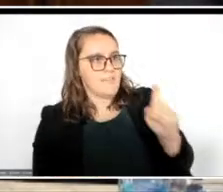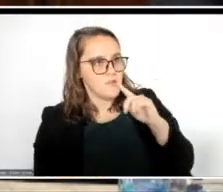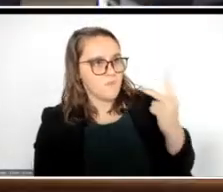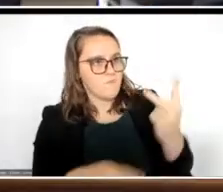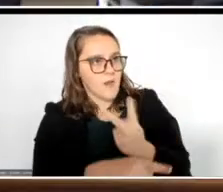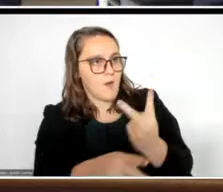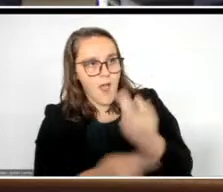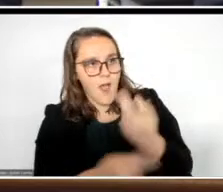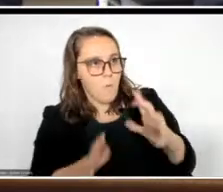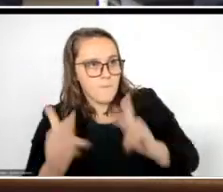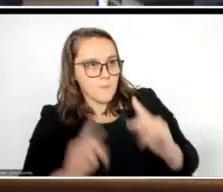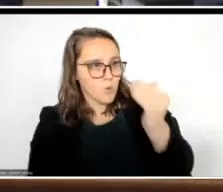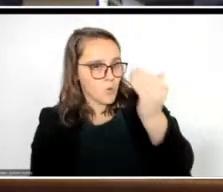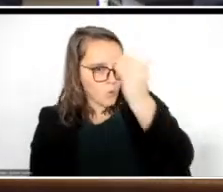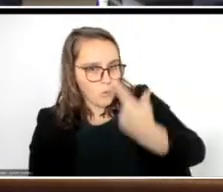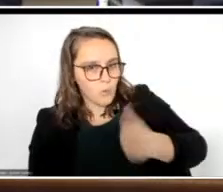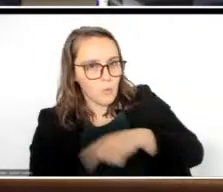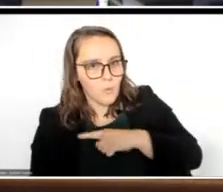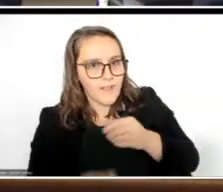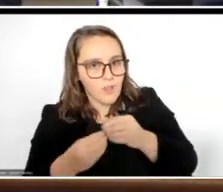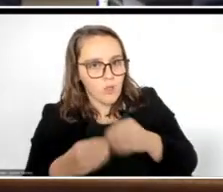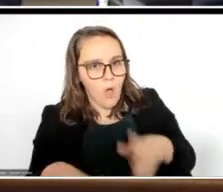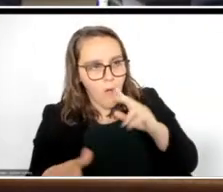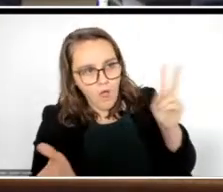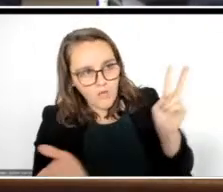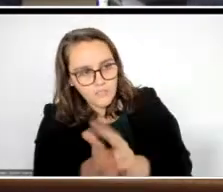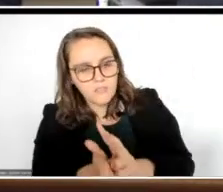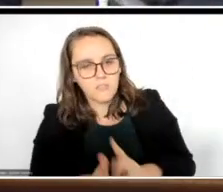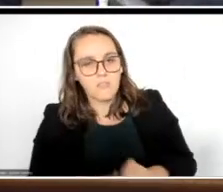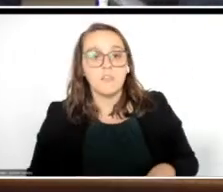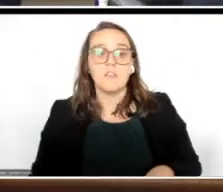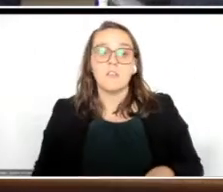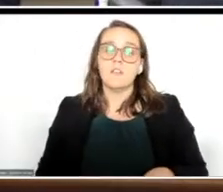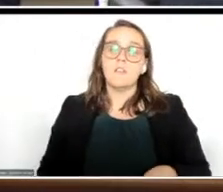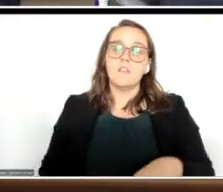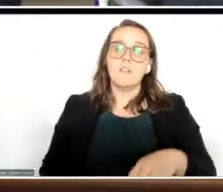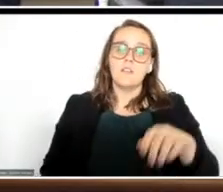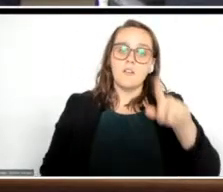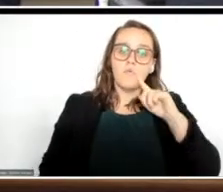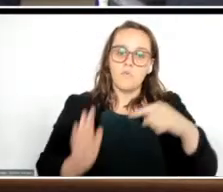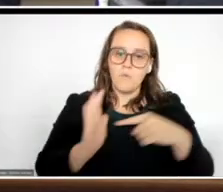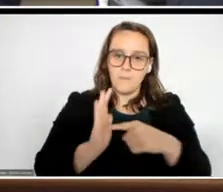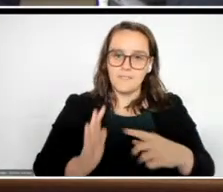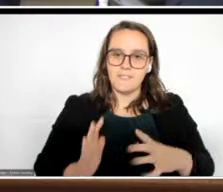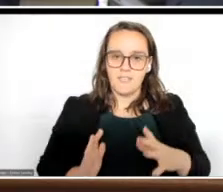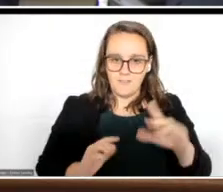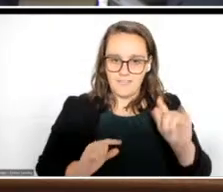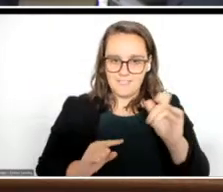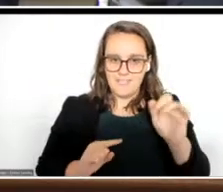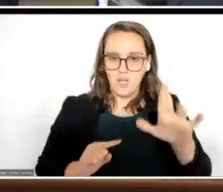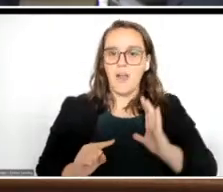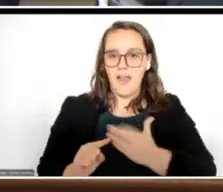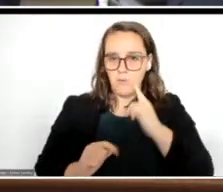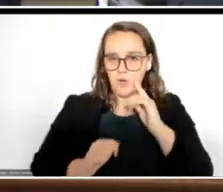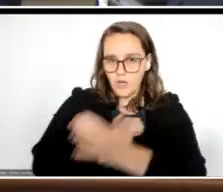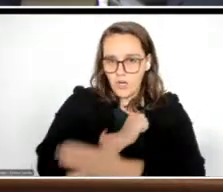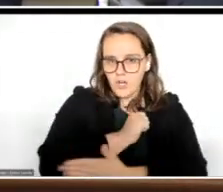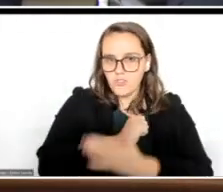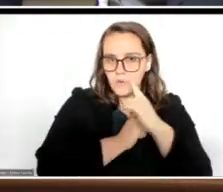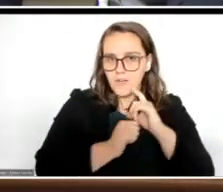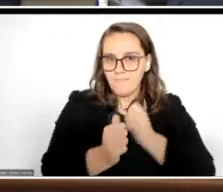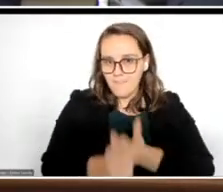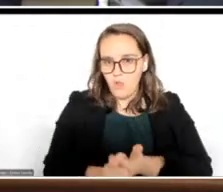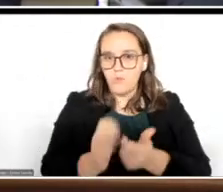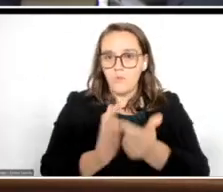lost. Our country is a country of laws where every person, including the president, must follow the